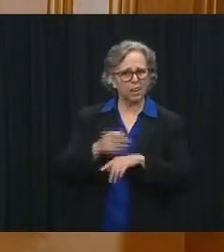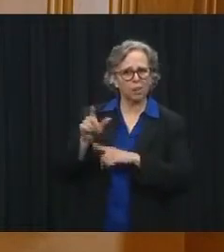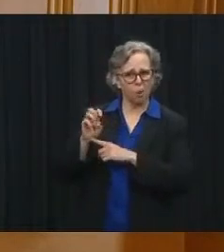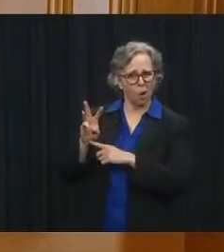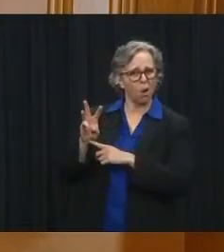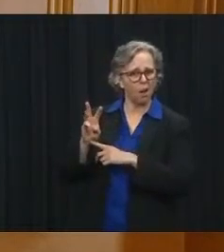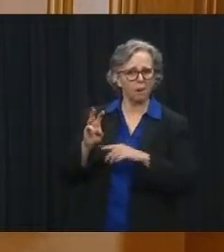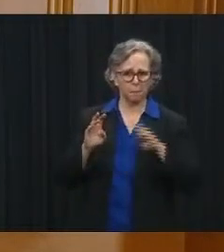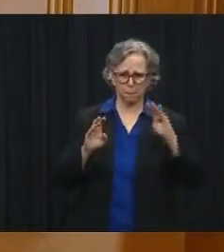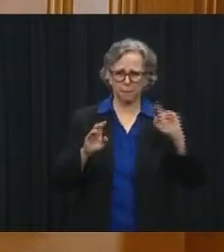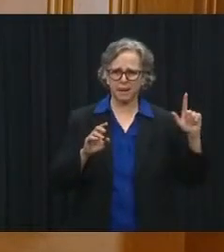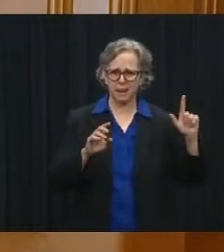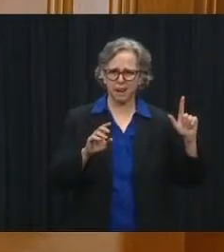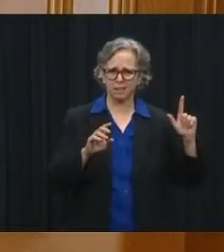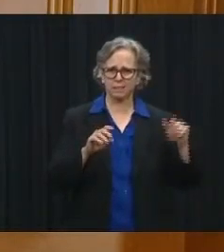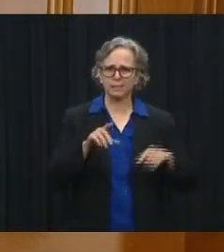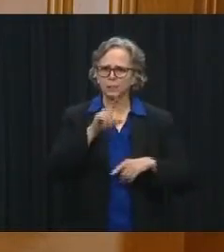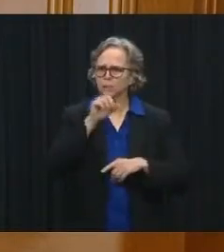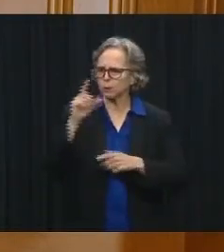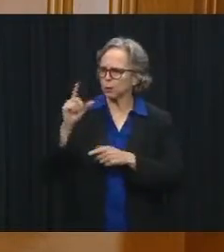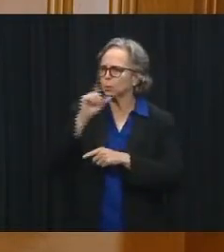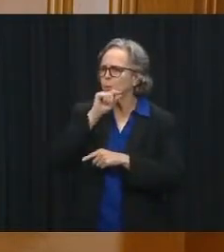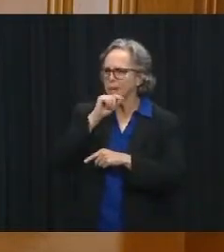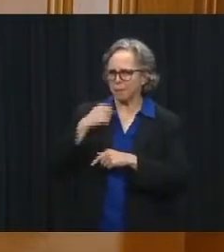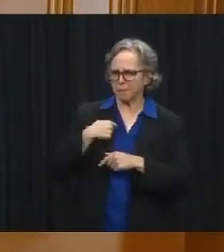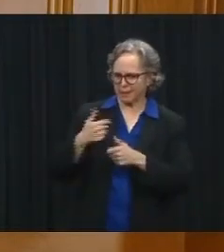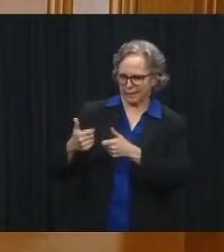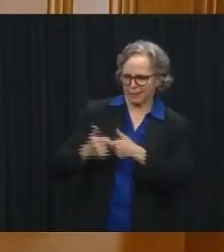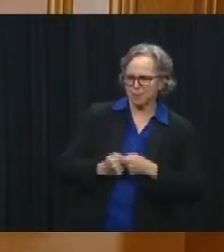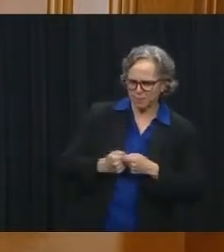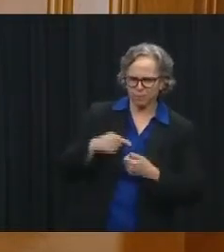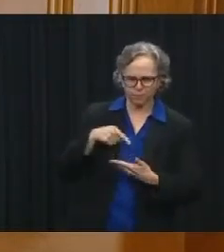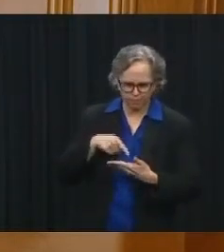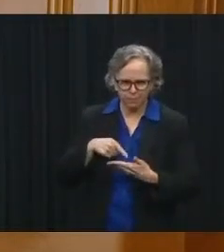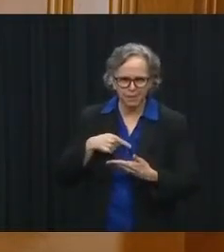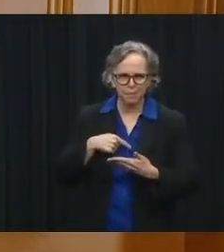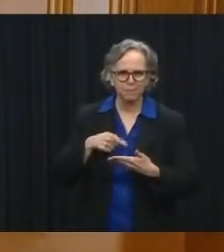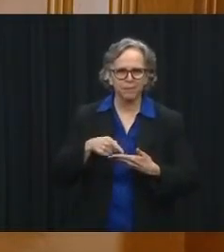of his former runners. Bill is a coach at Thomas Worthington.